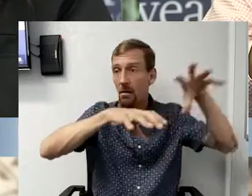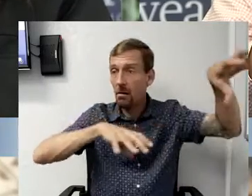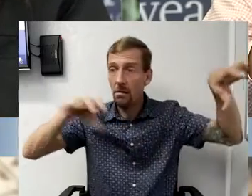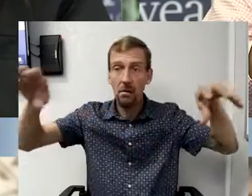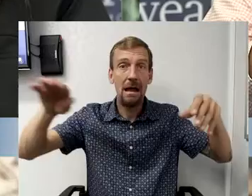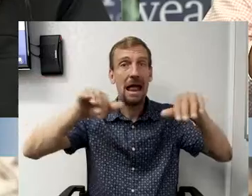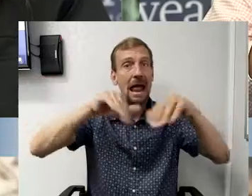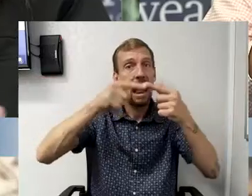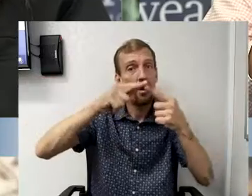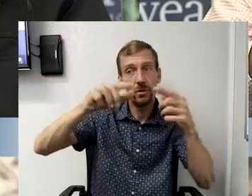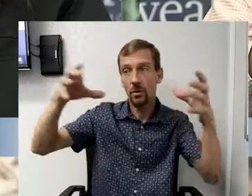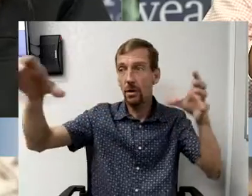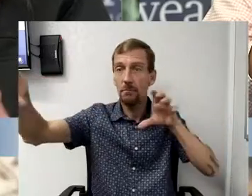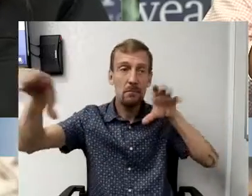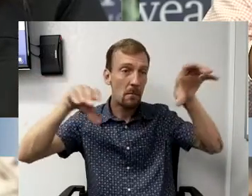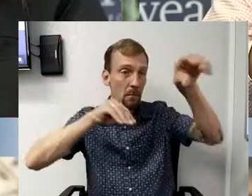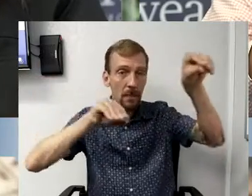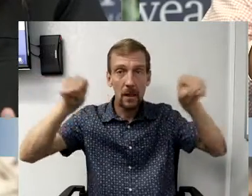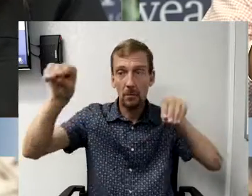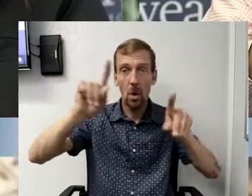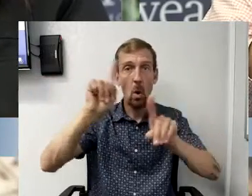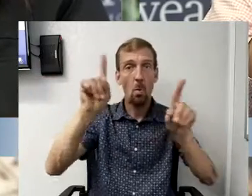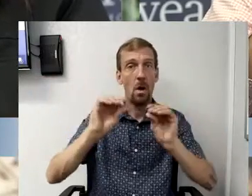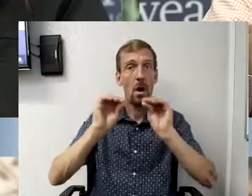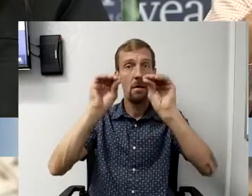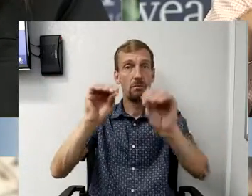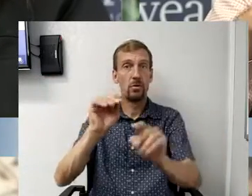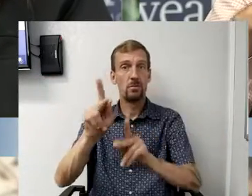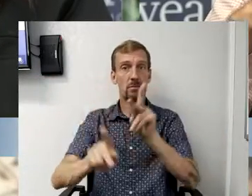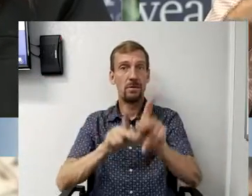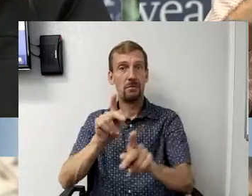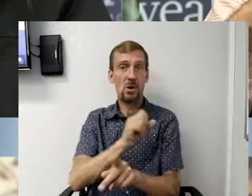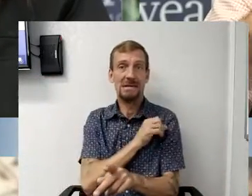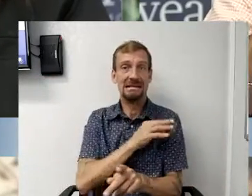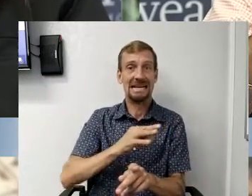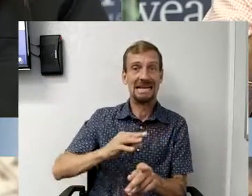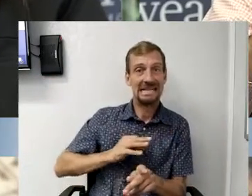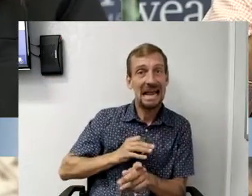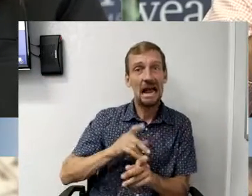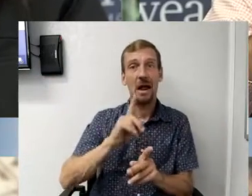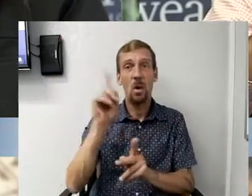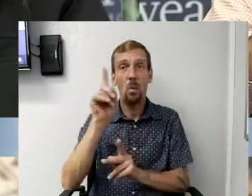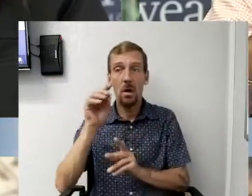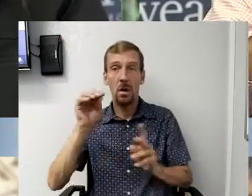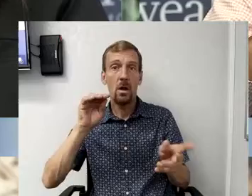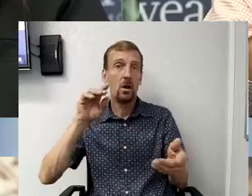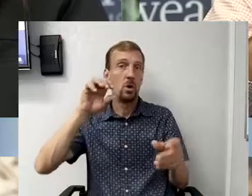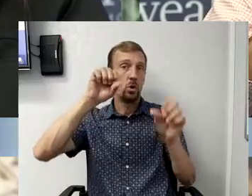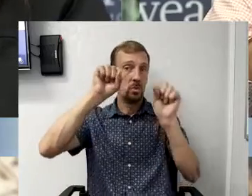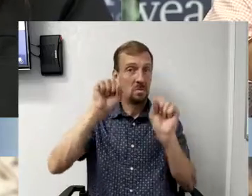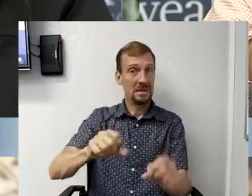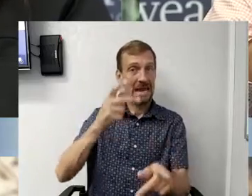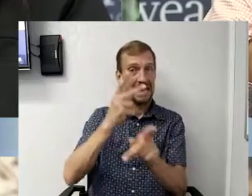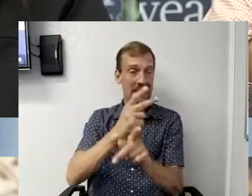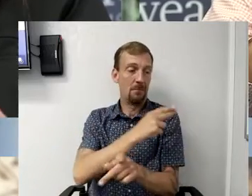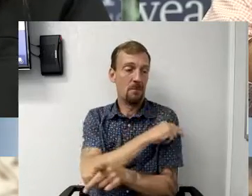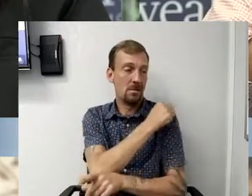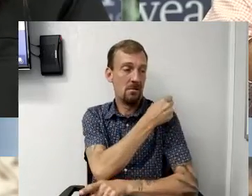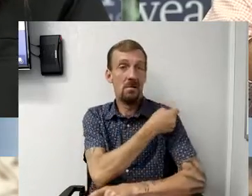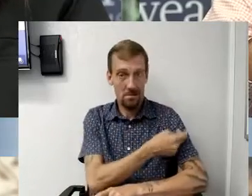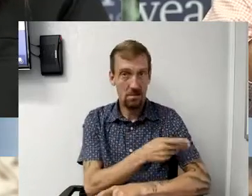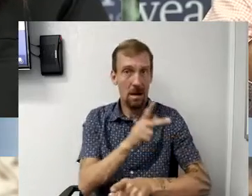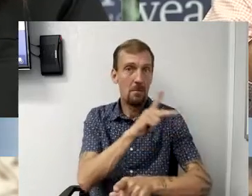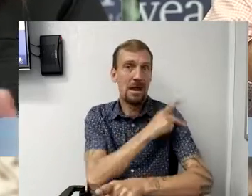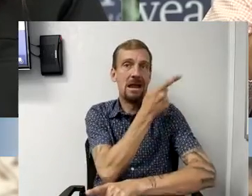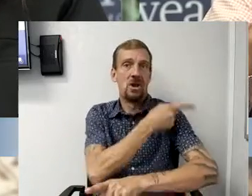for the increases in volumes, and where do we need people the most, and to keep patients moving through, because there's